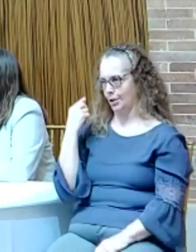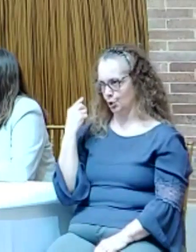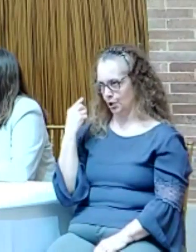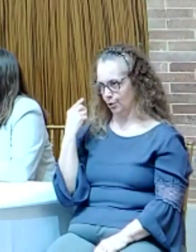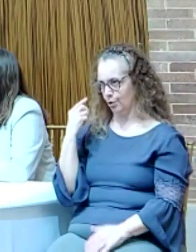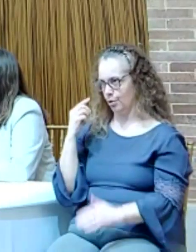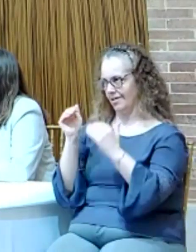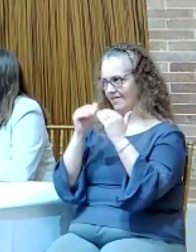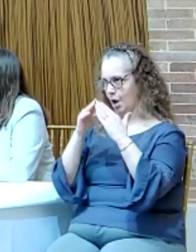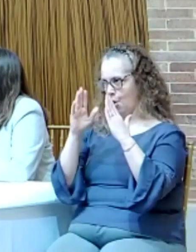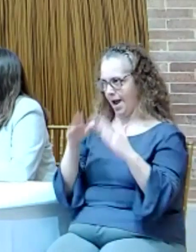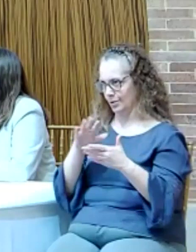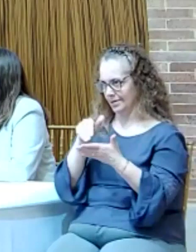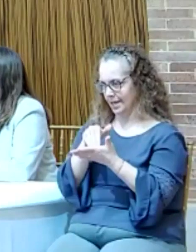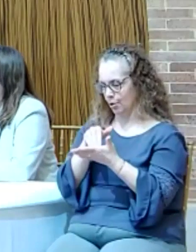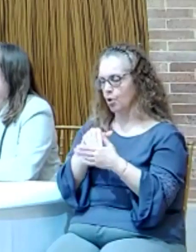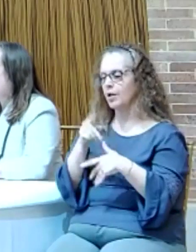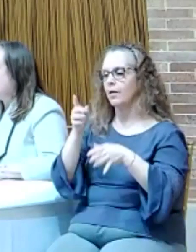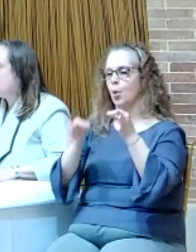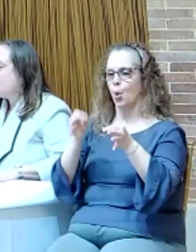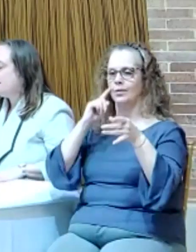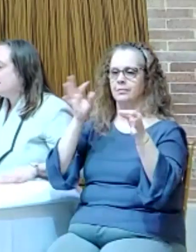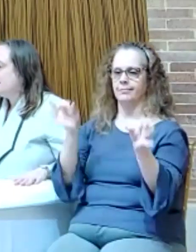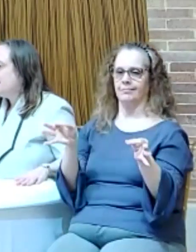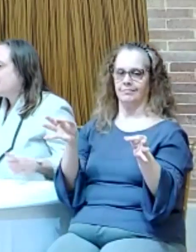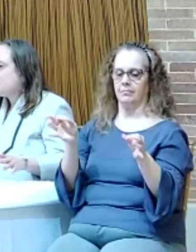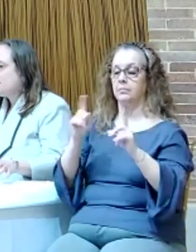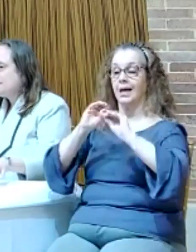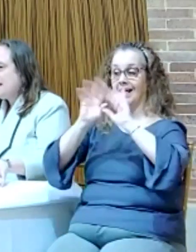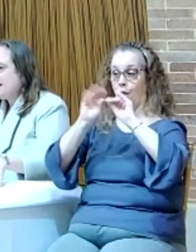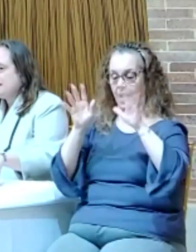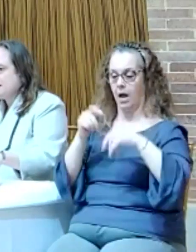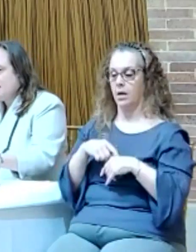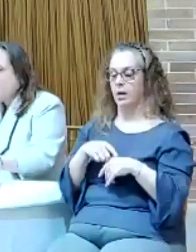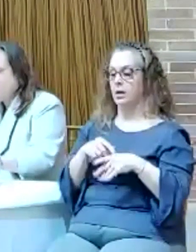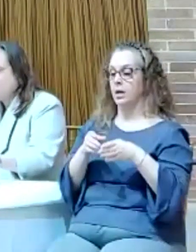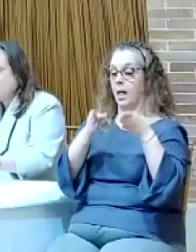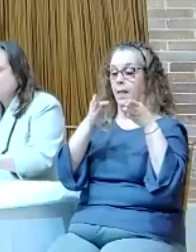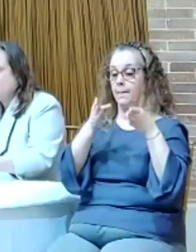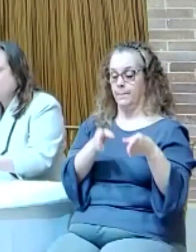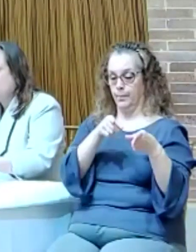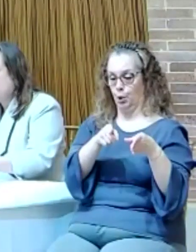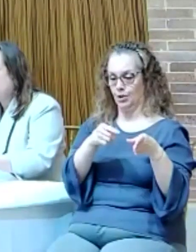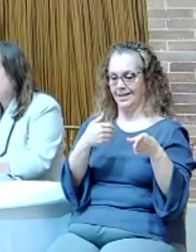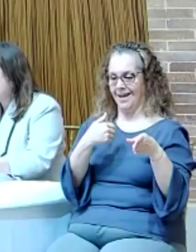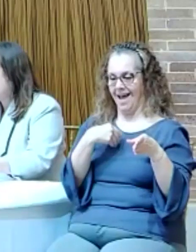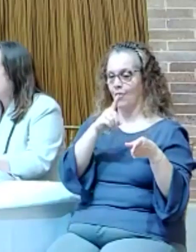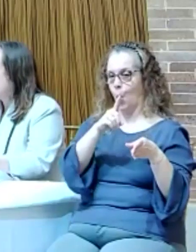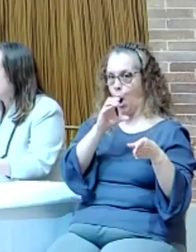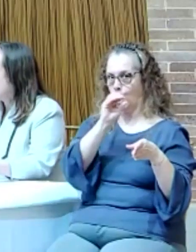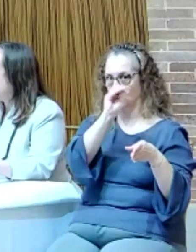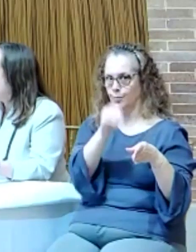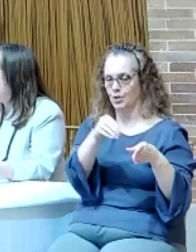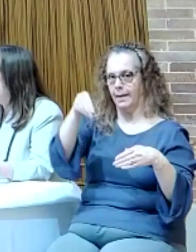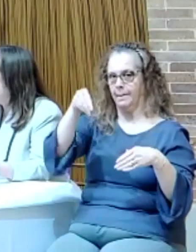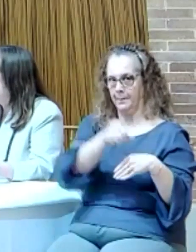court decision and just to clarify you can if the person has a 100% fully paid voucher